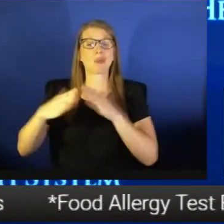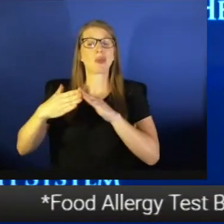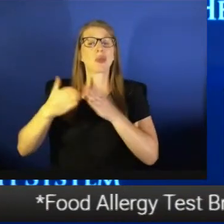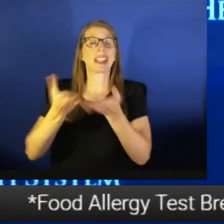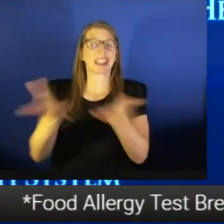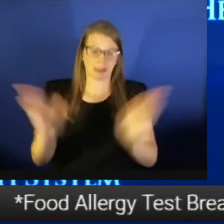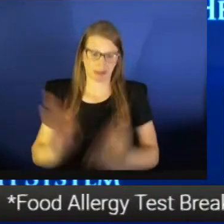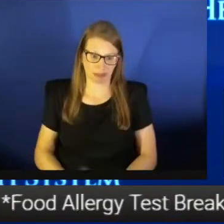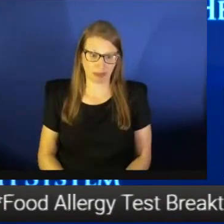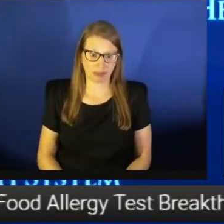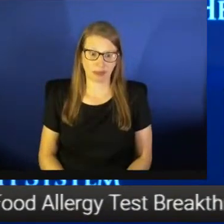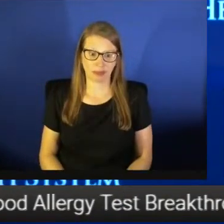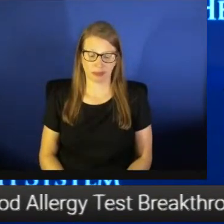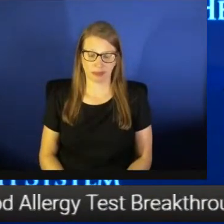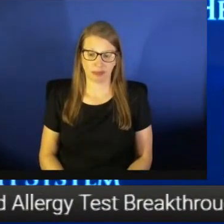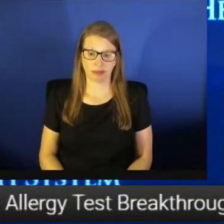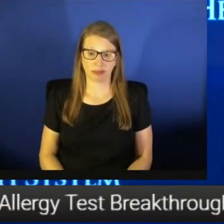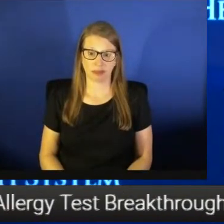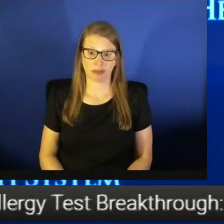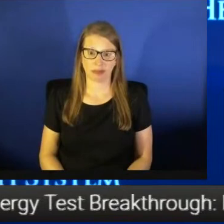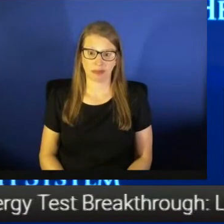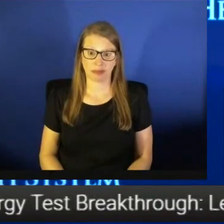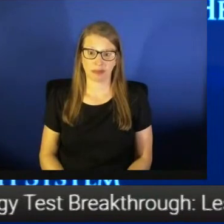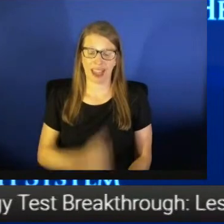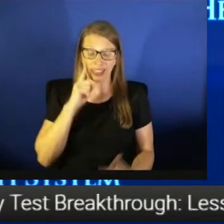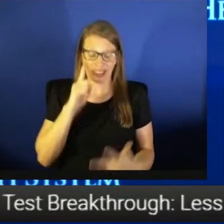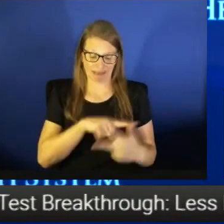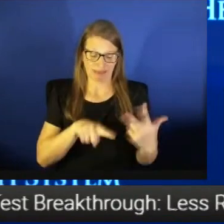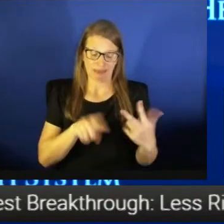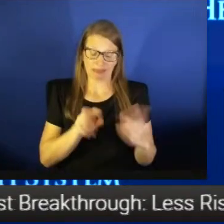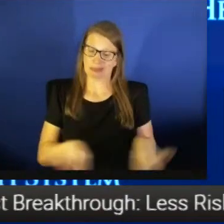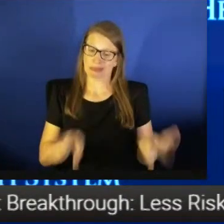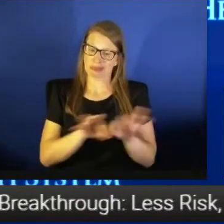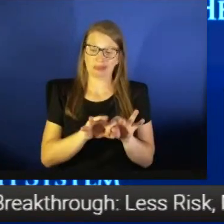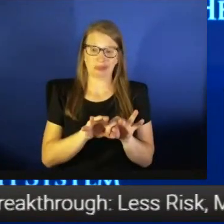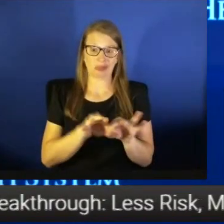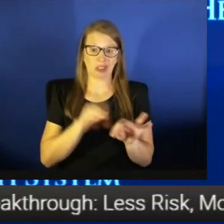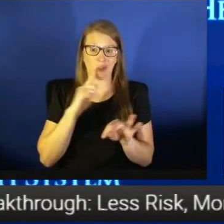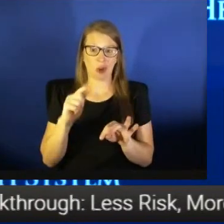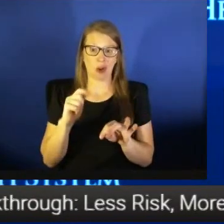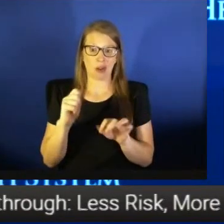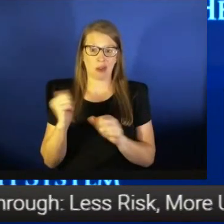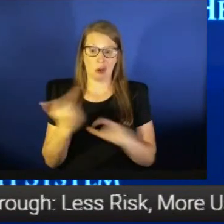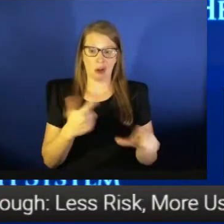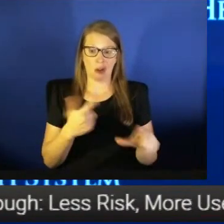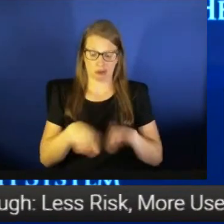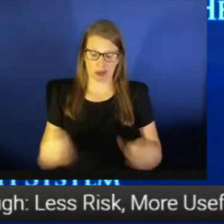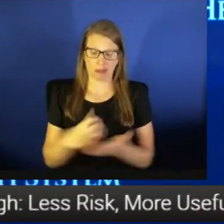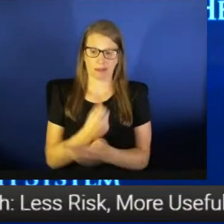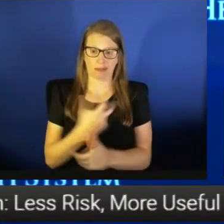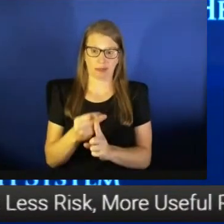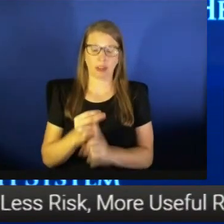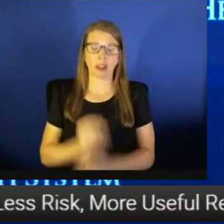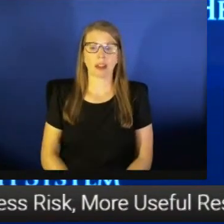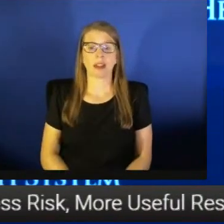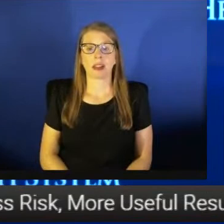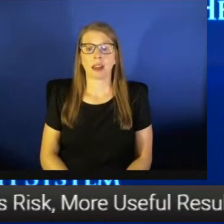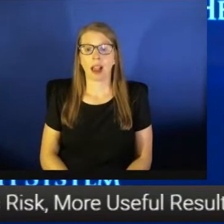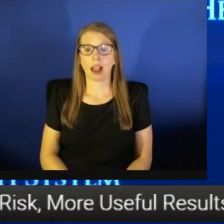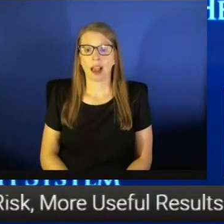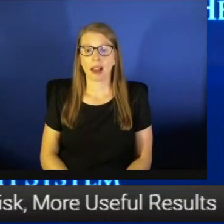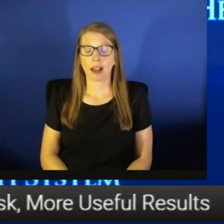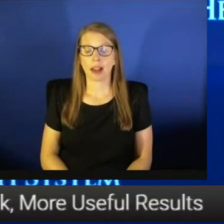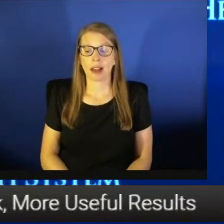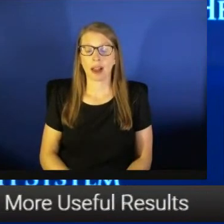those things that I think make it really important to have all of eligible children vaccinated. I am a father